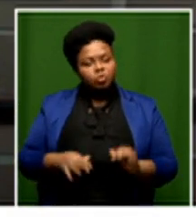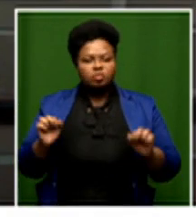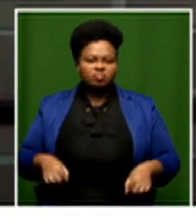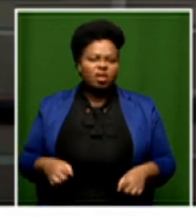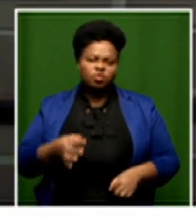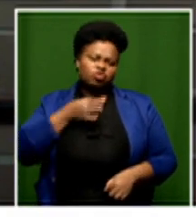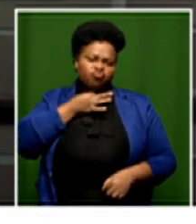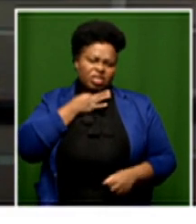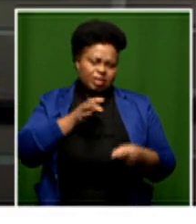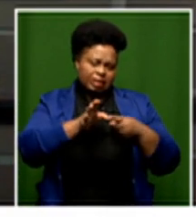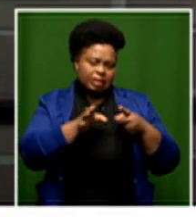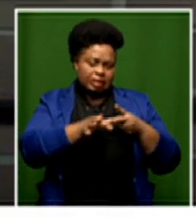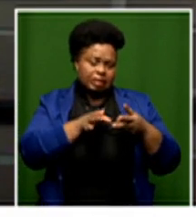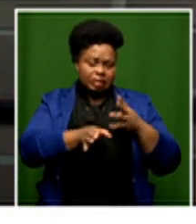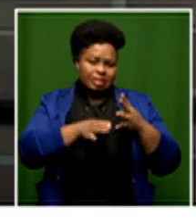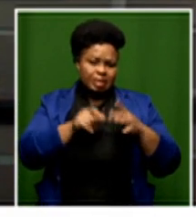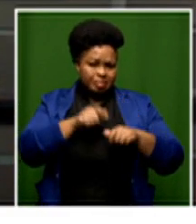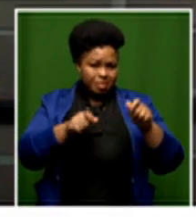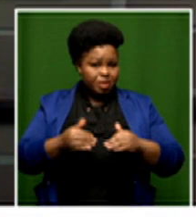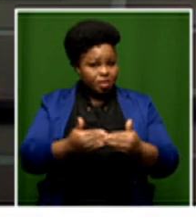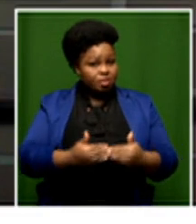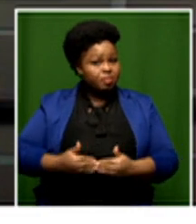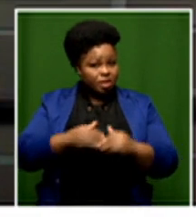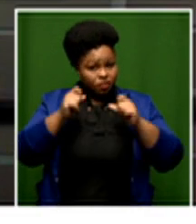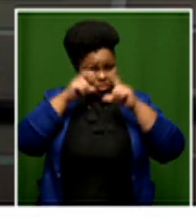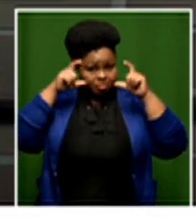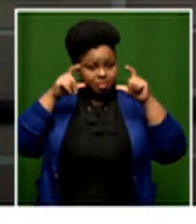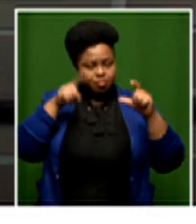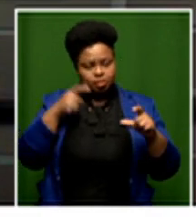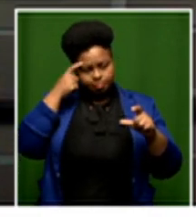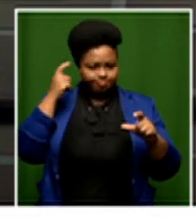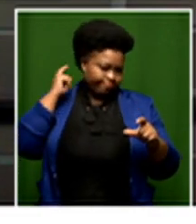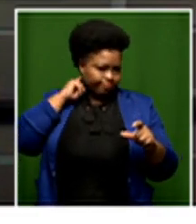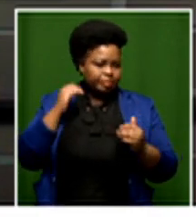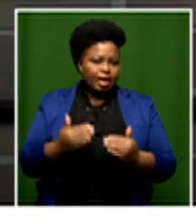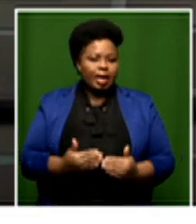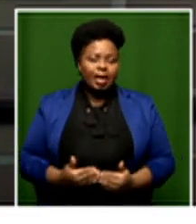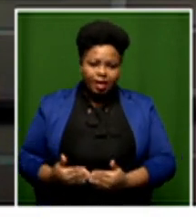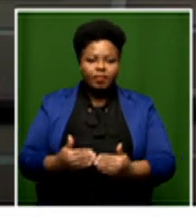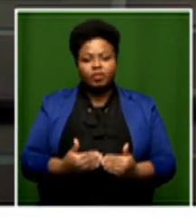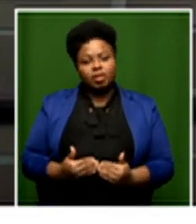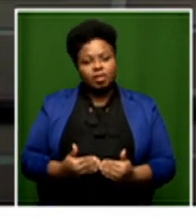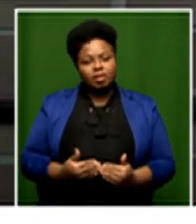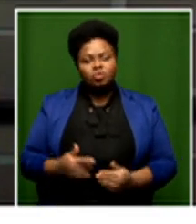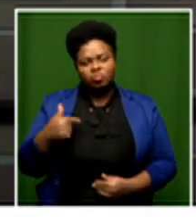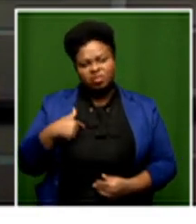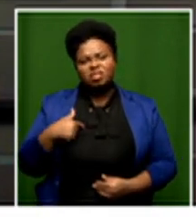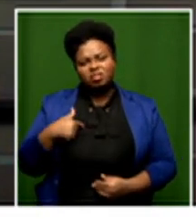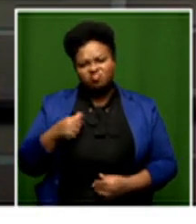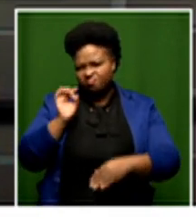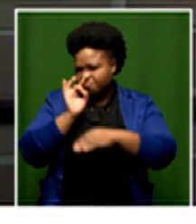really those risk groups that we need to be very careful, I think, and I would really